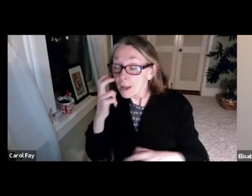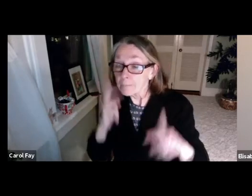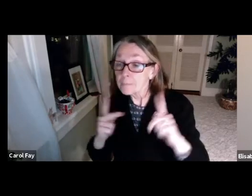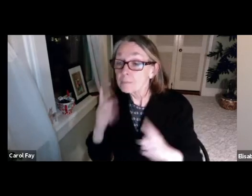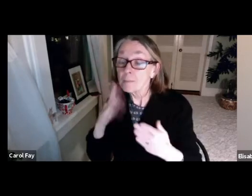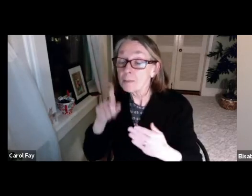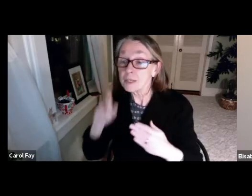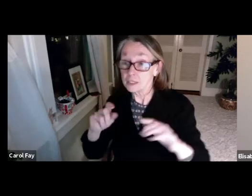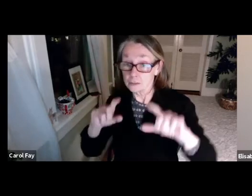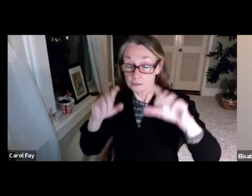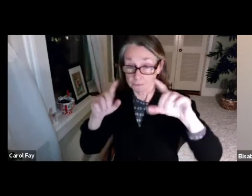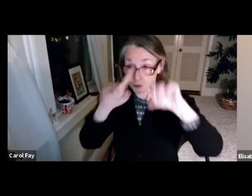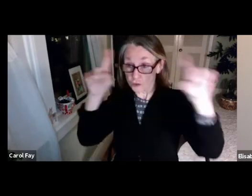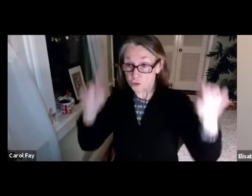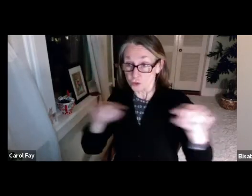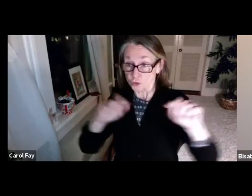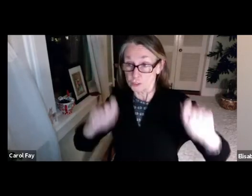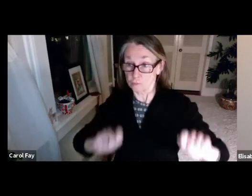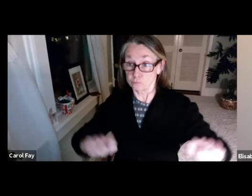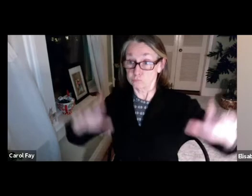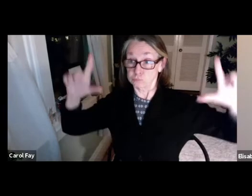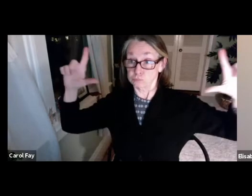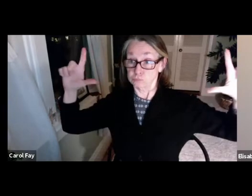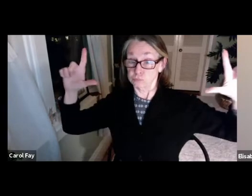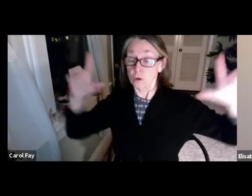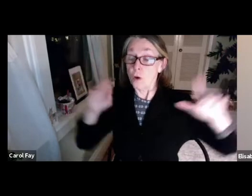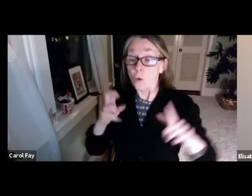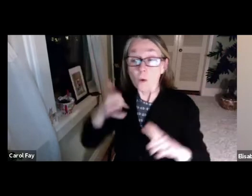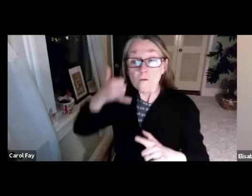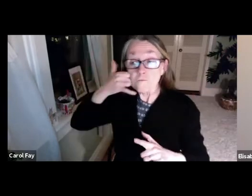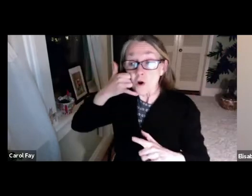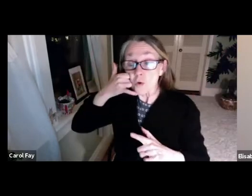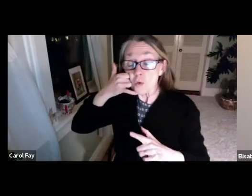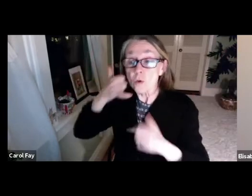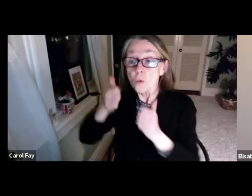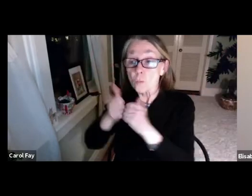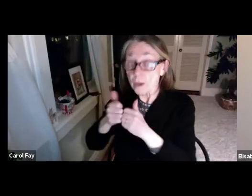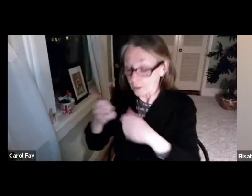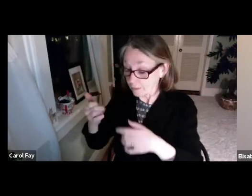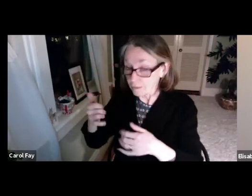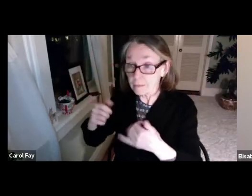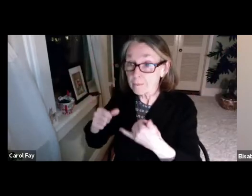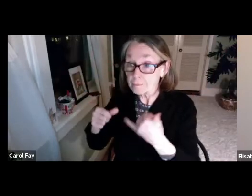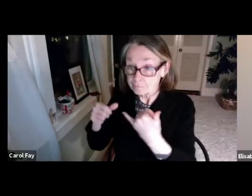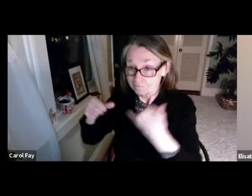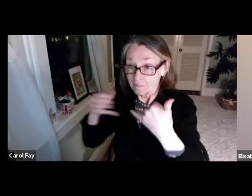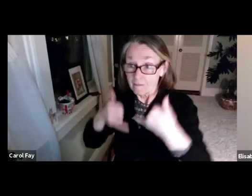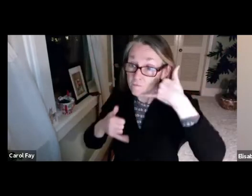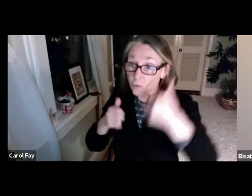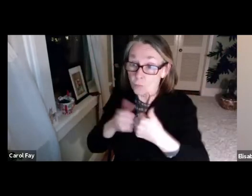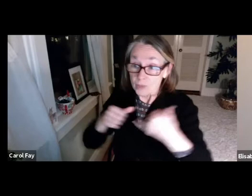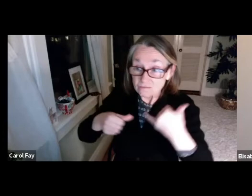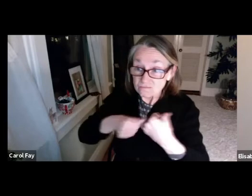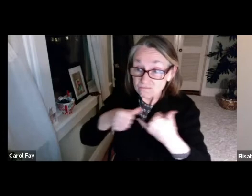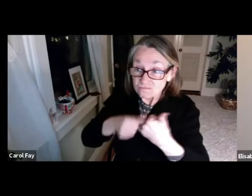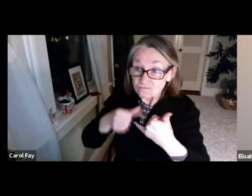impaired, amplified telephones for people who are hard of hearing, physical changes to your workplace, such as